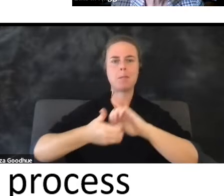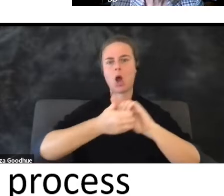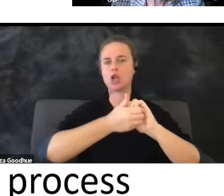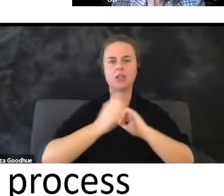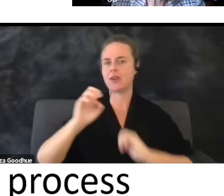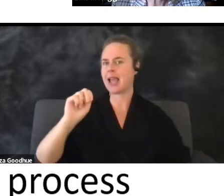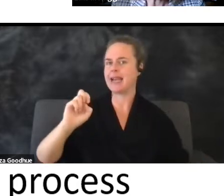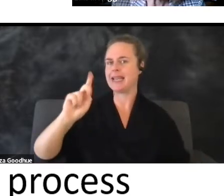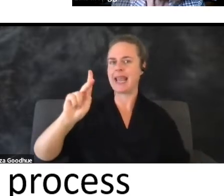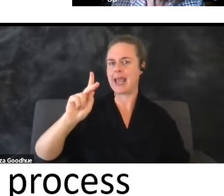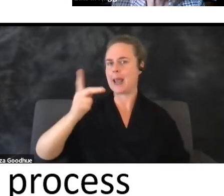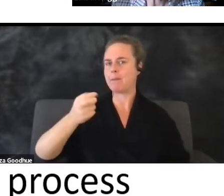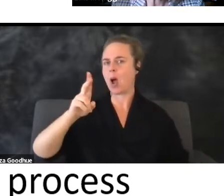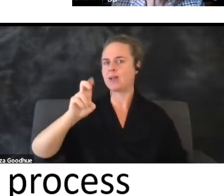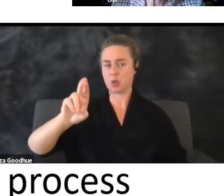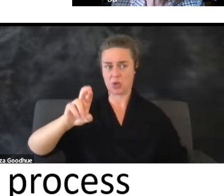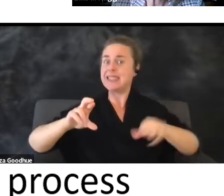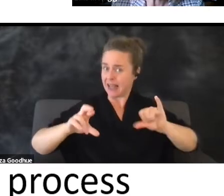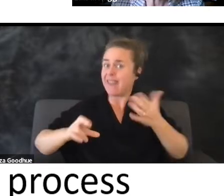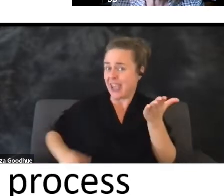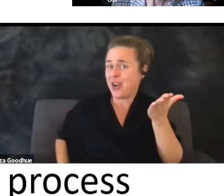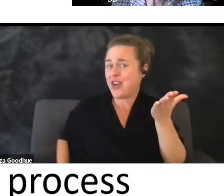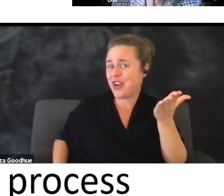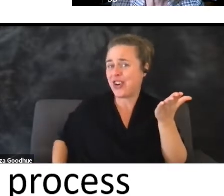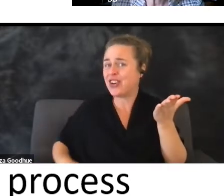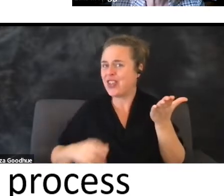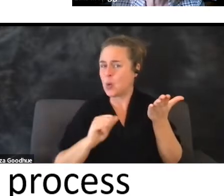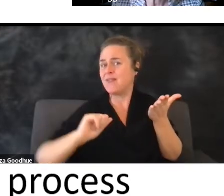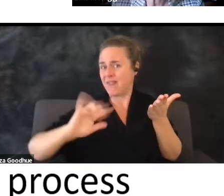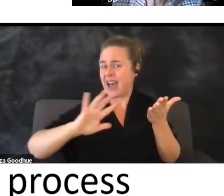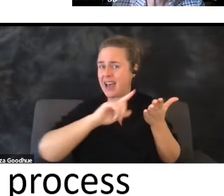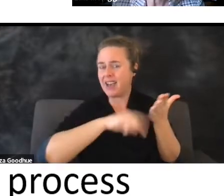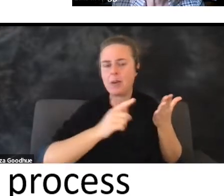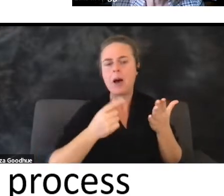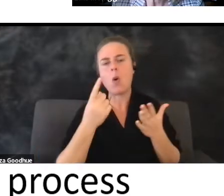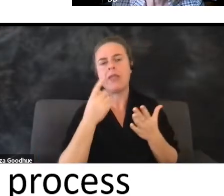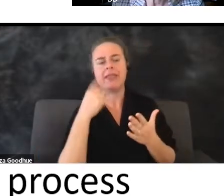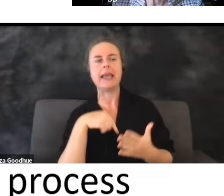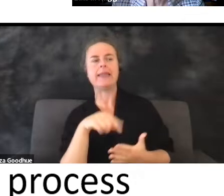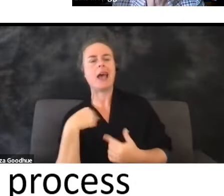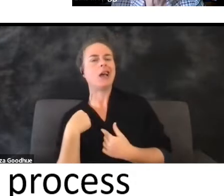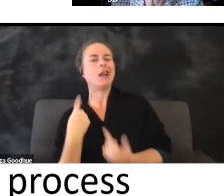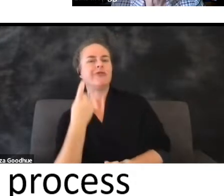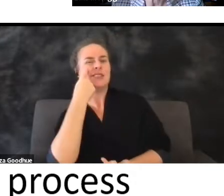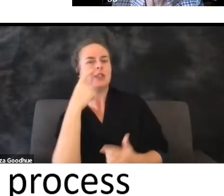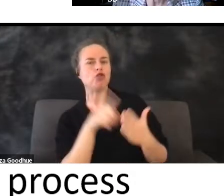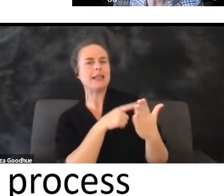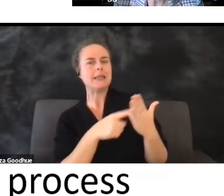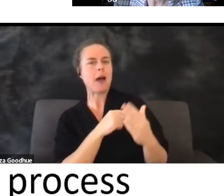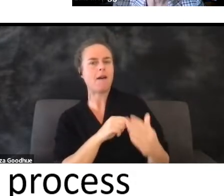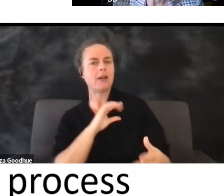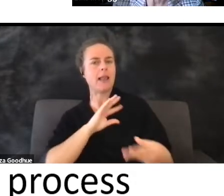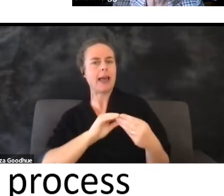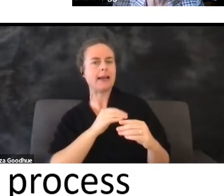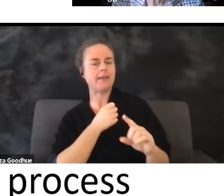Prosper. They're all still there again, but one thing that's been a criticism of collective impact is the couple of things I put